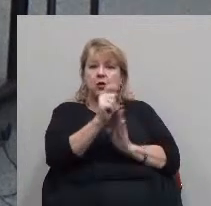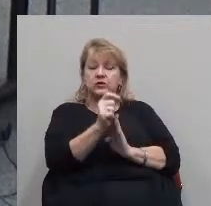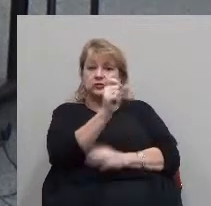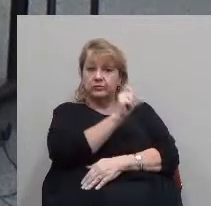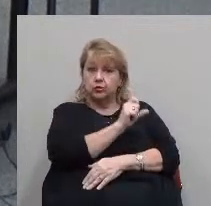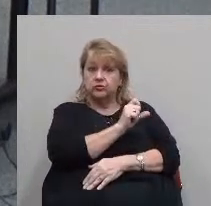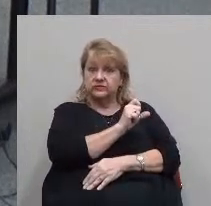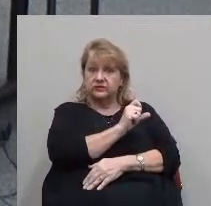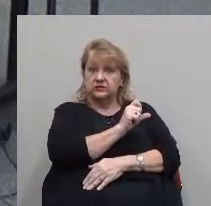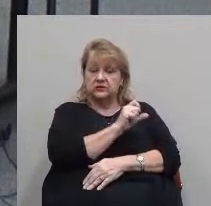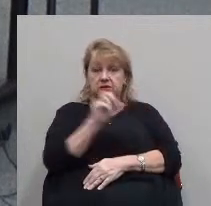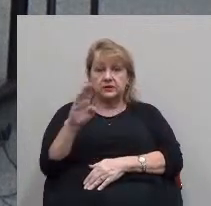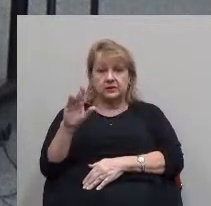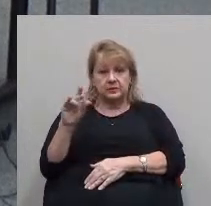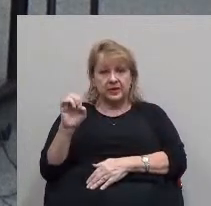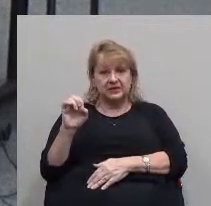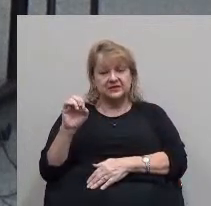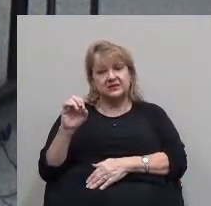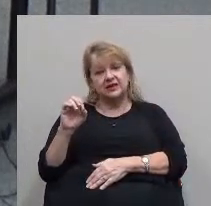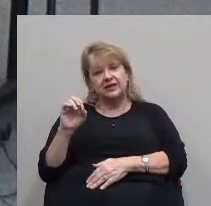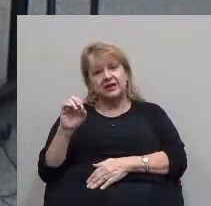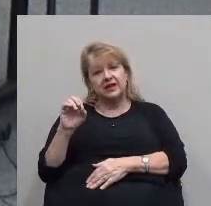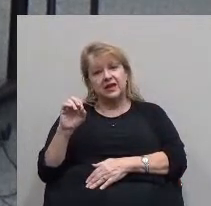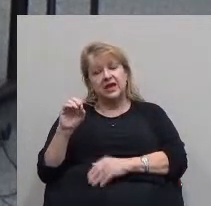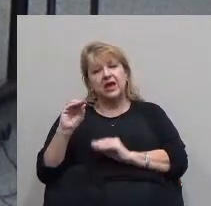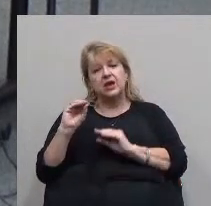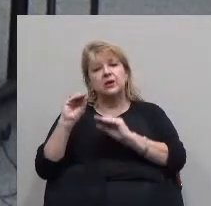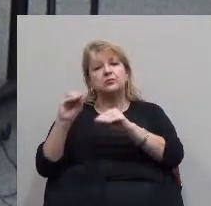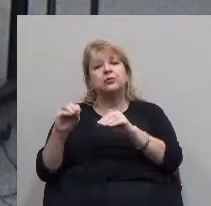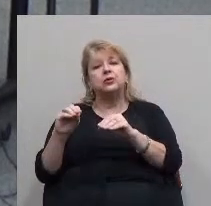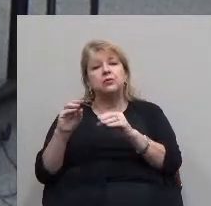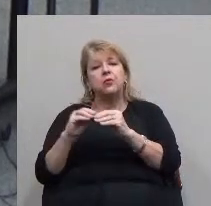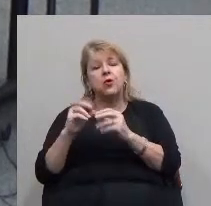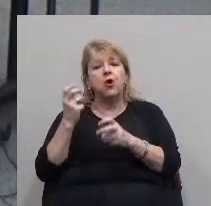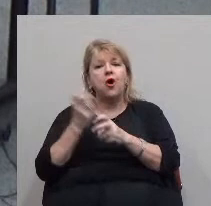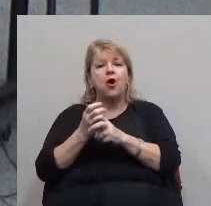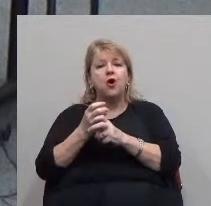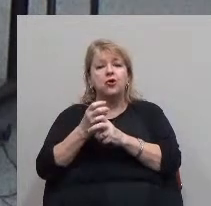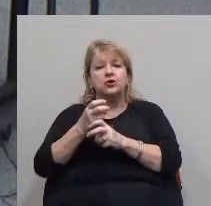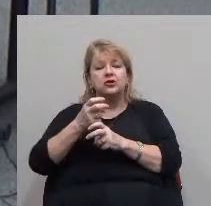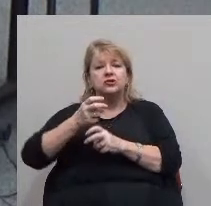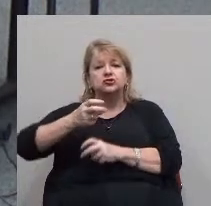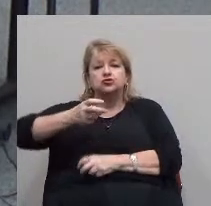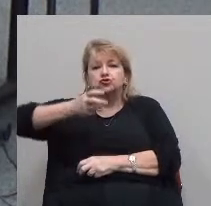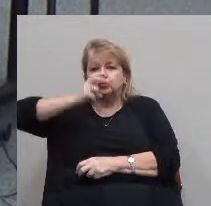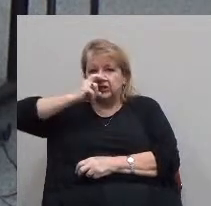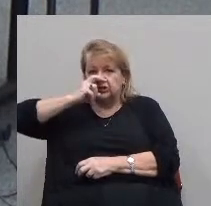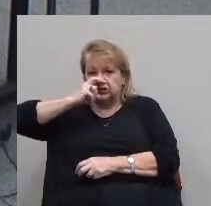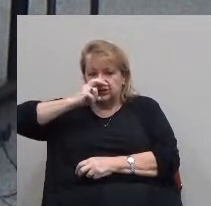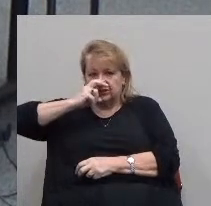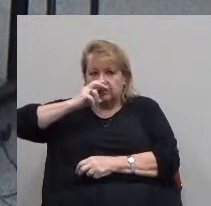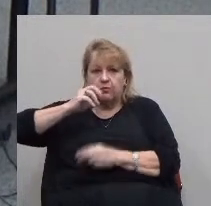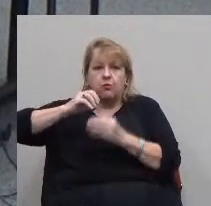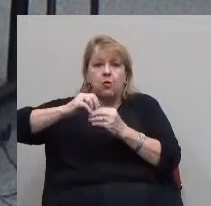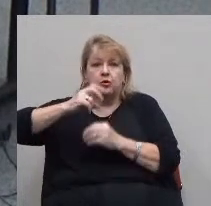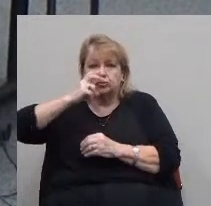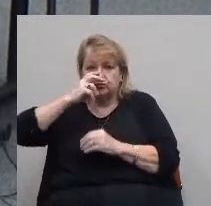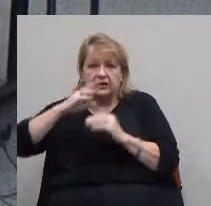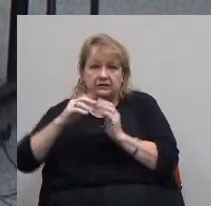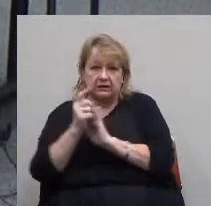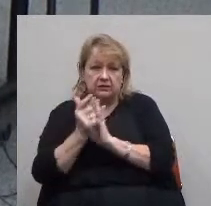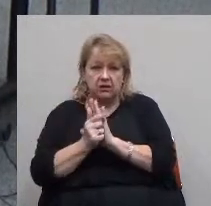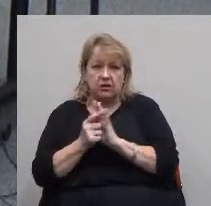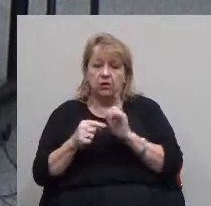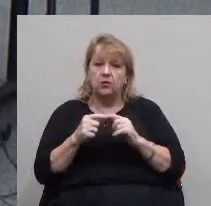removed, BESE can put harder restrictions on top of the law. You just can't go in violation of the law. So when that